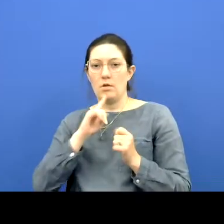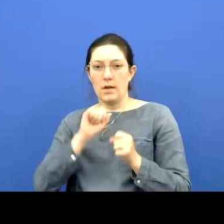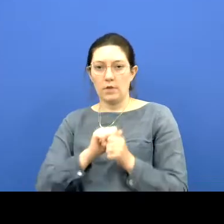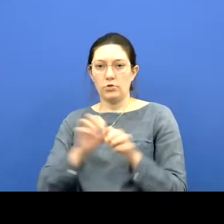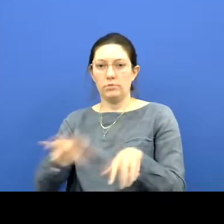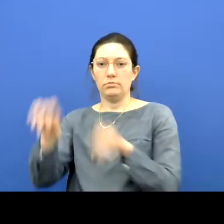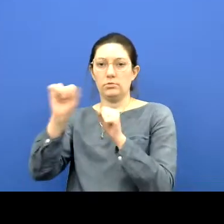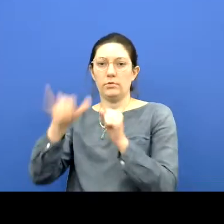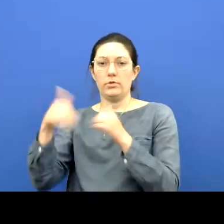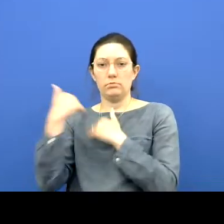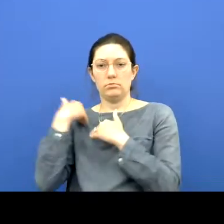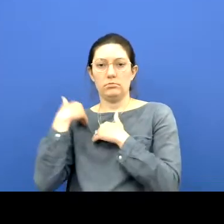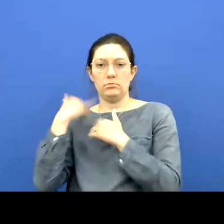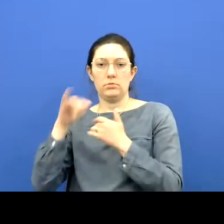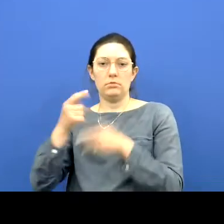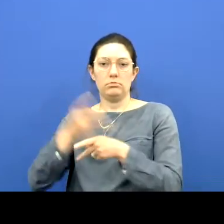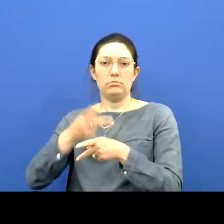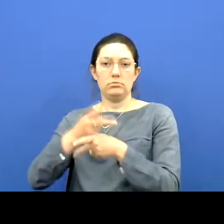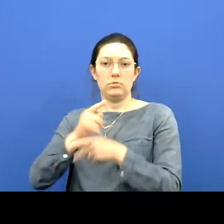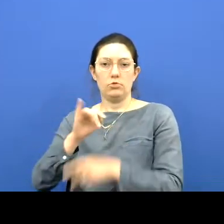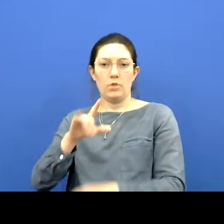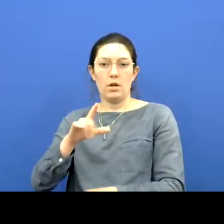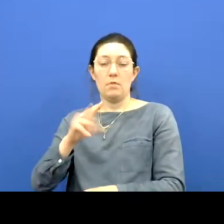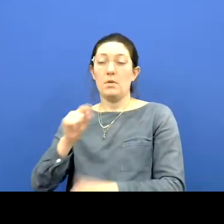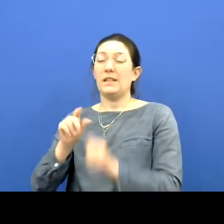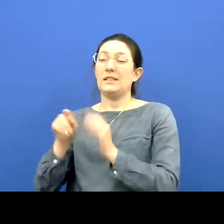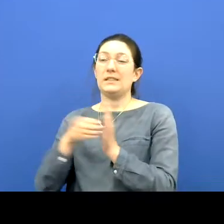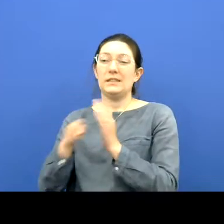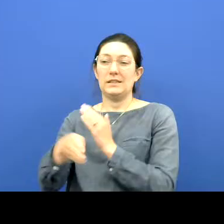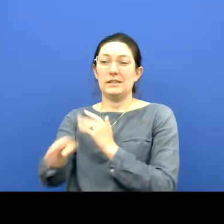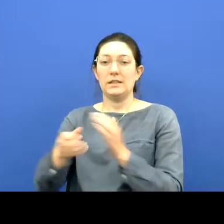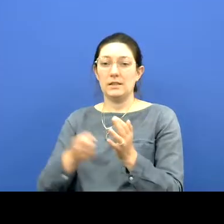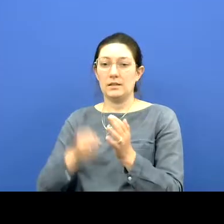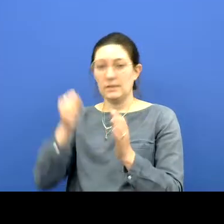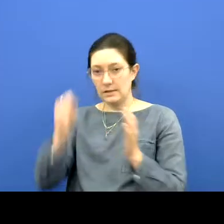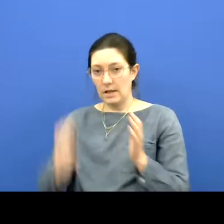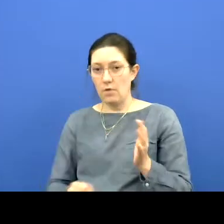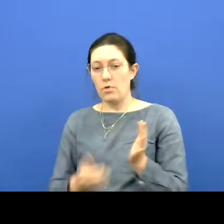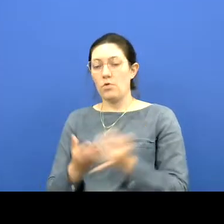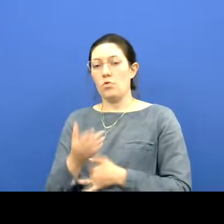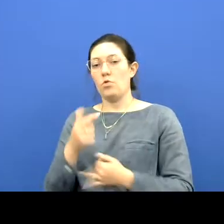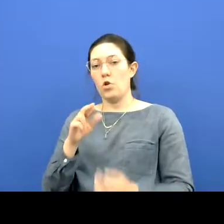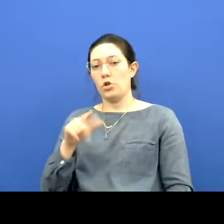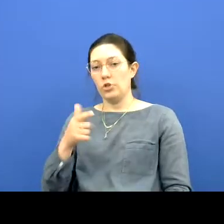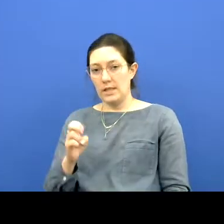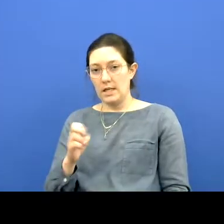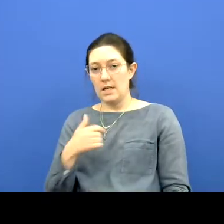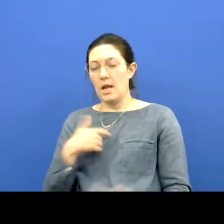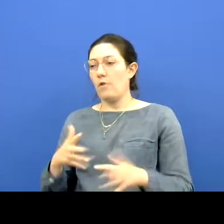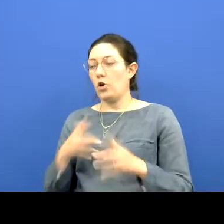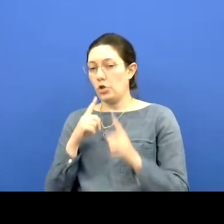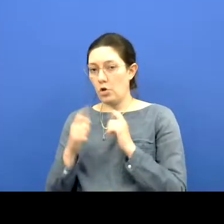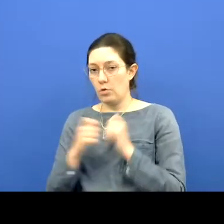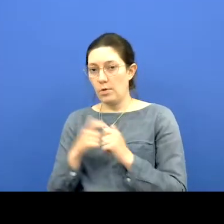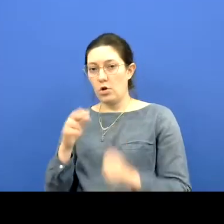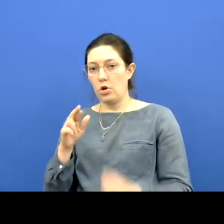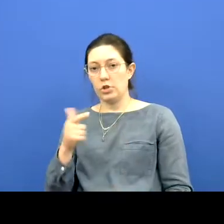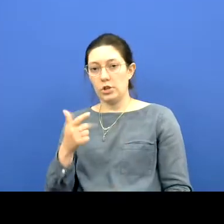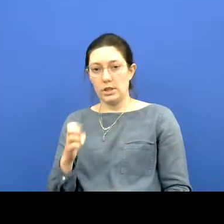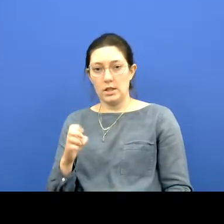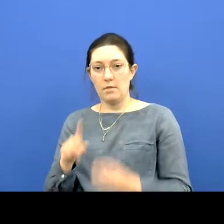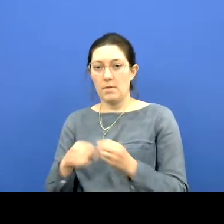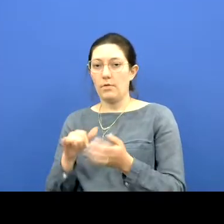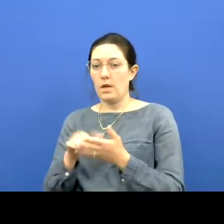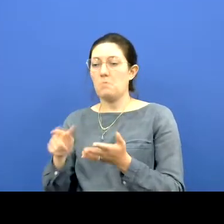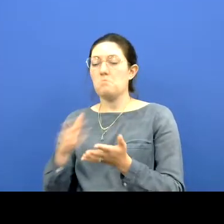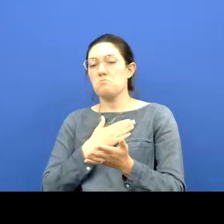trail over. But then continuing south through the RG&E property, I've already talked to them about that. They would do that through